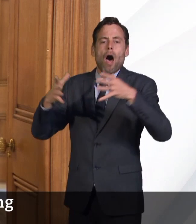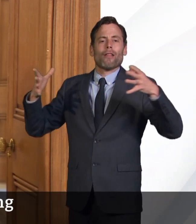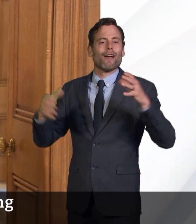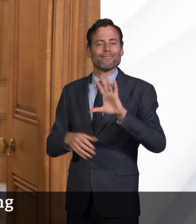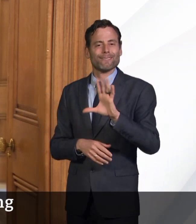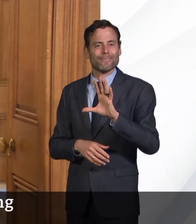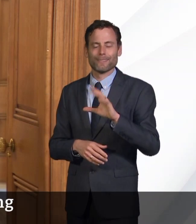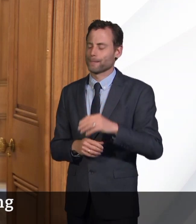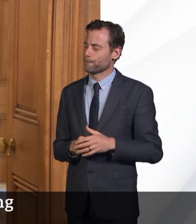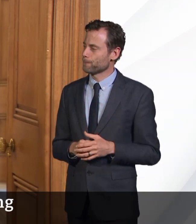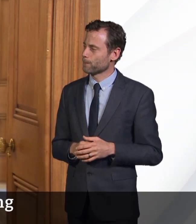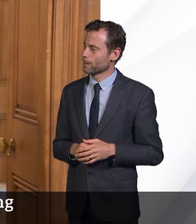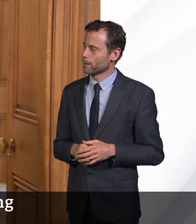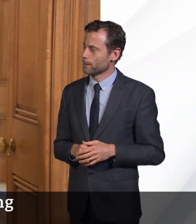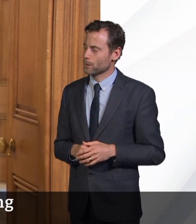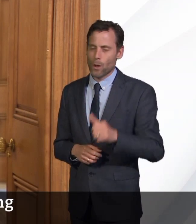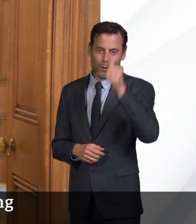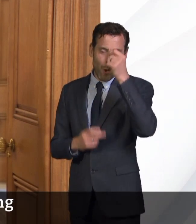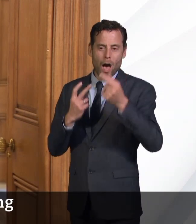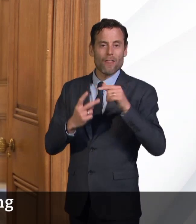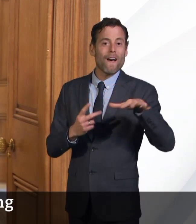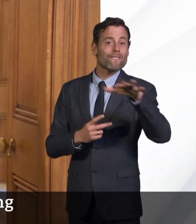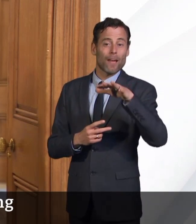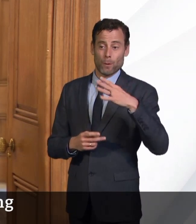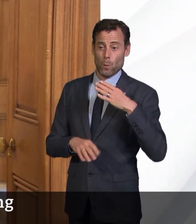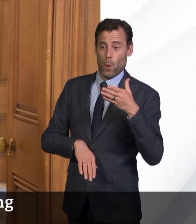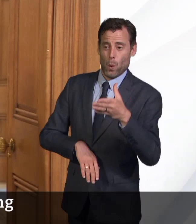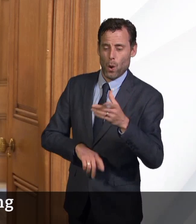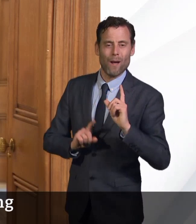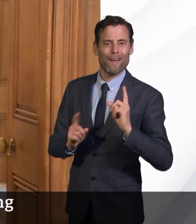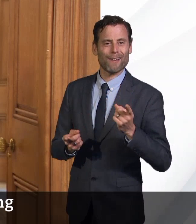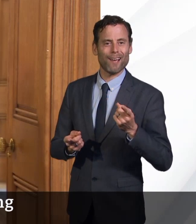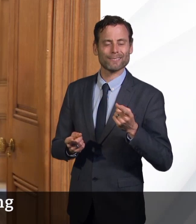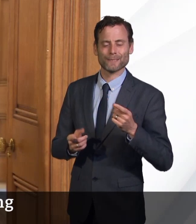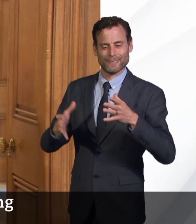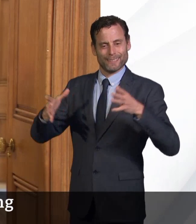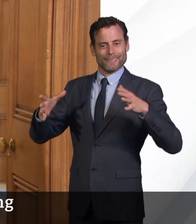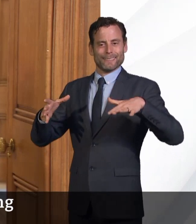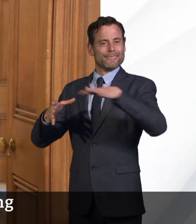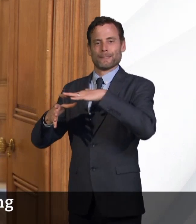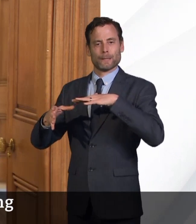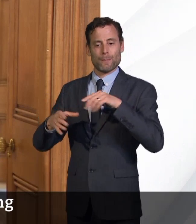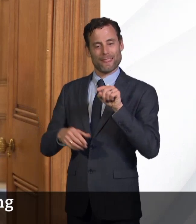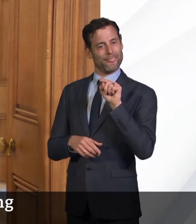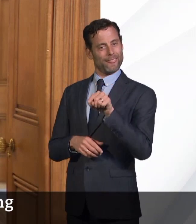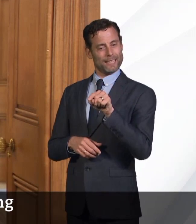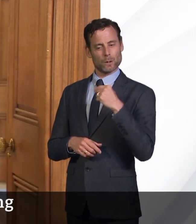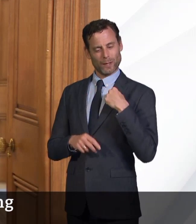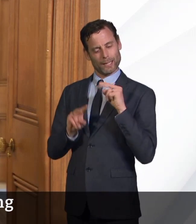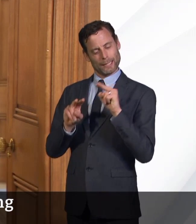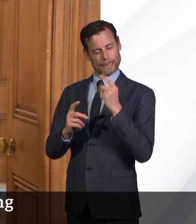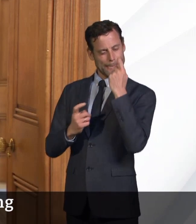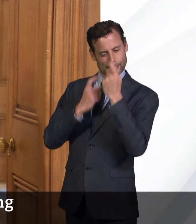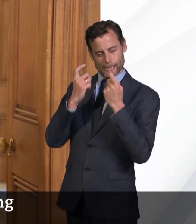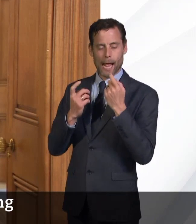not much hope for wider family who would also like to attend. This is an area that we will be looking at closely. Obviously,